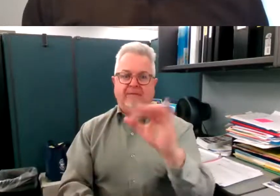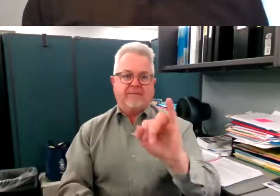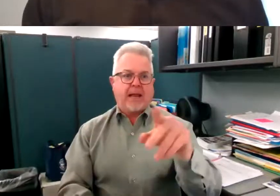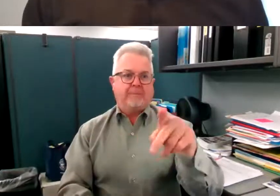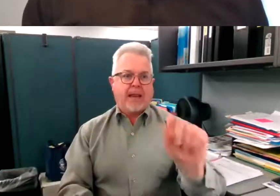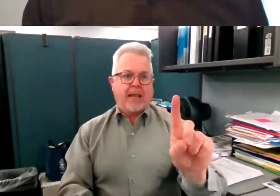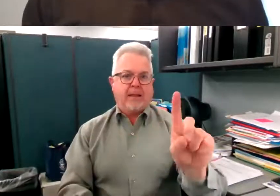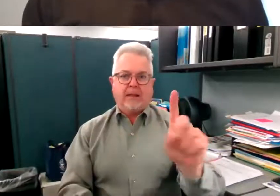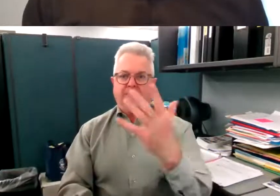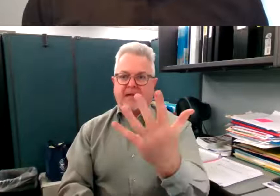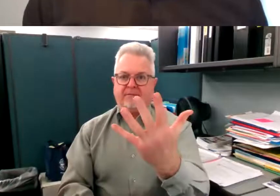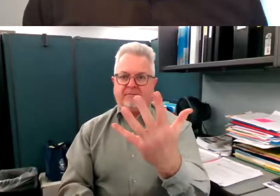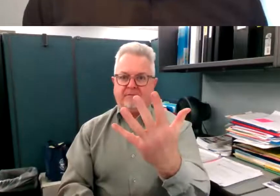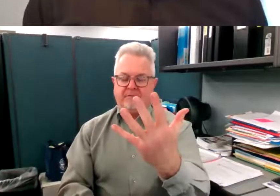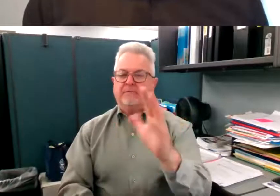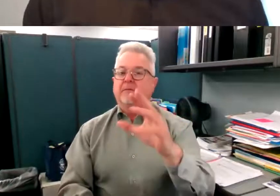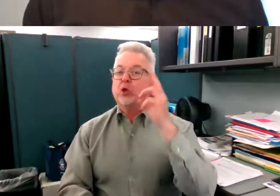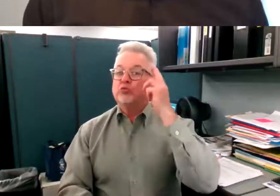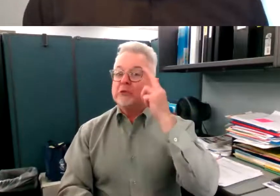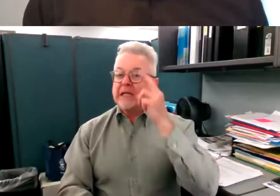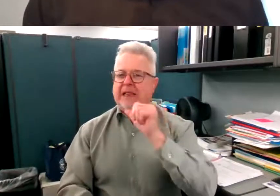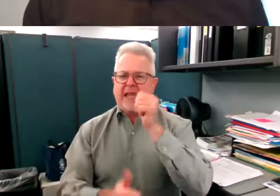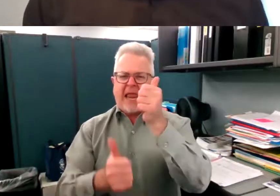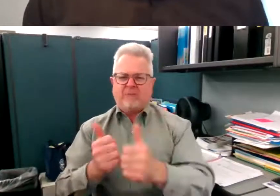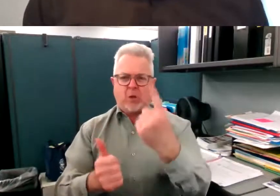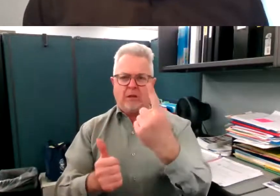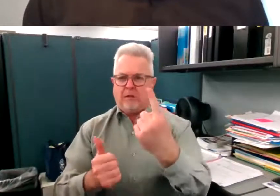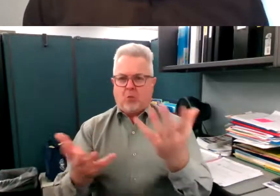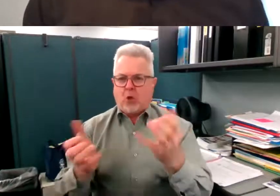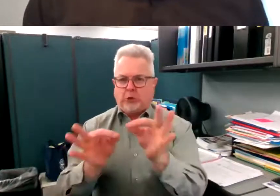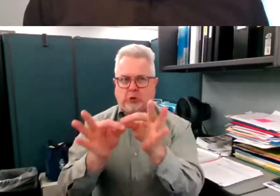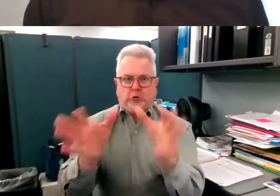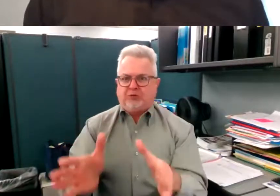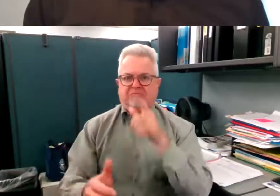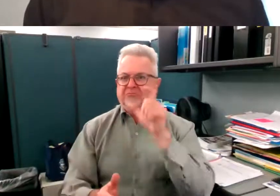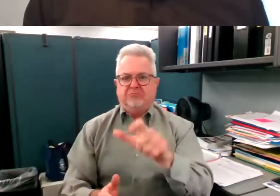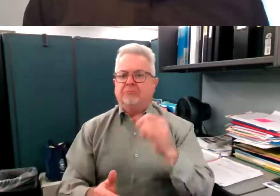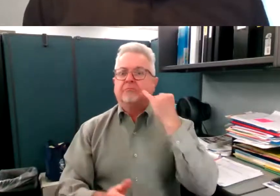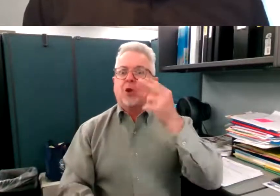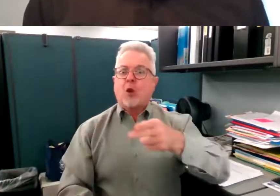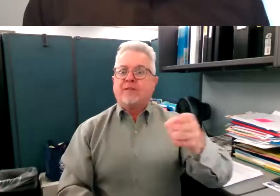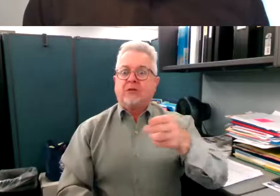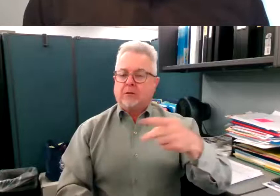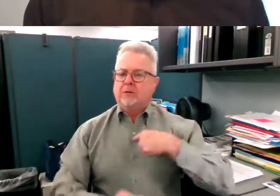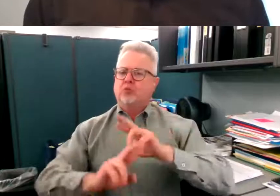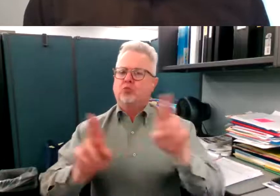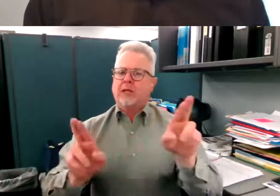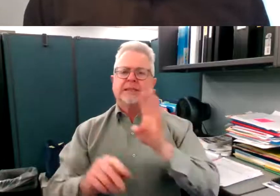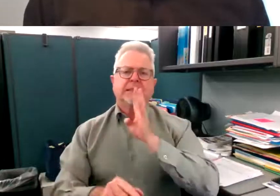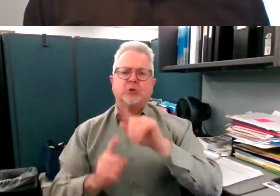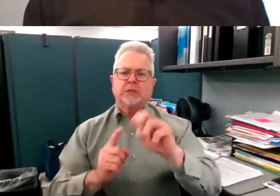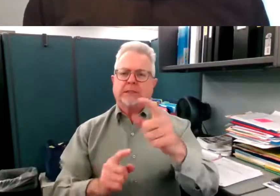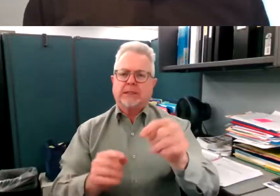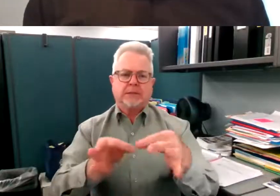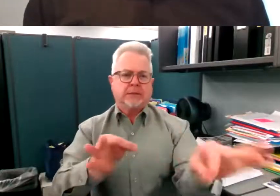vaccine, that we're going to loan them 5 iPads. And the reason is because not everyone needs an